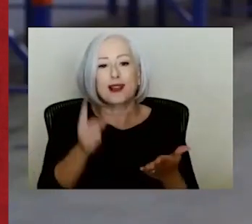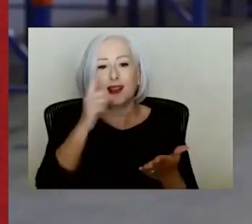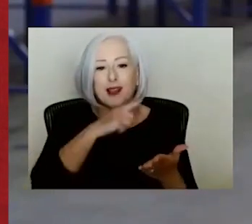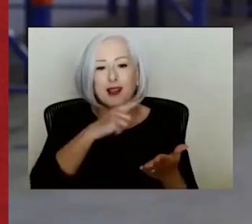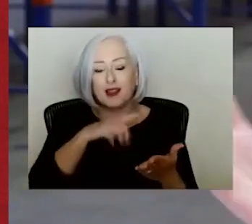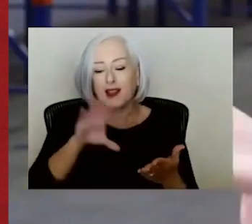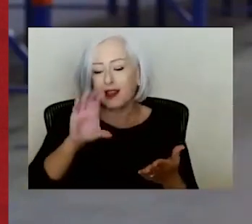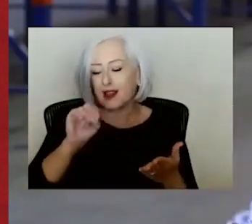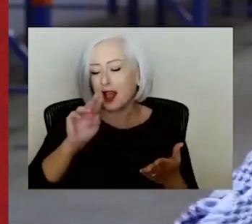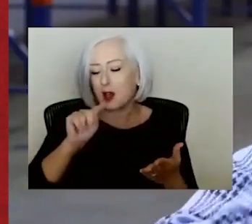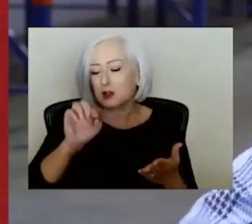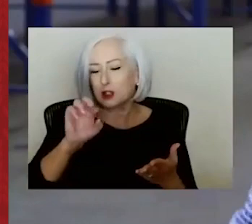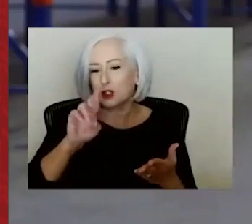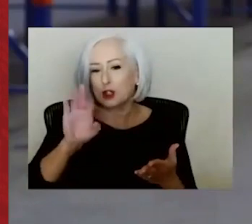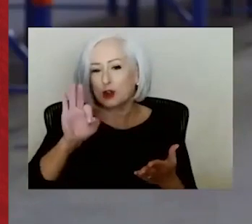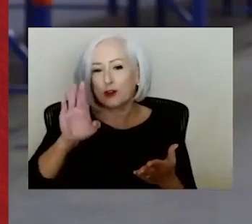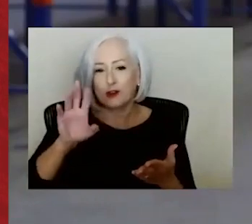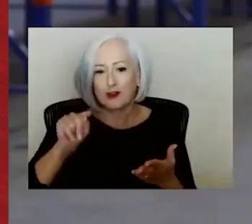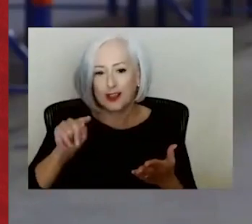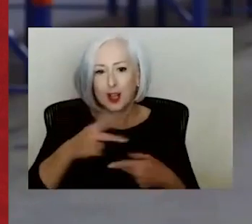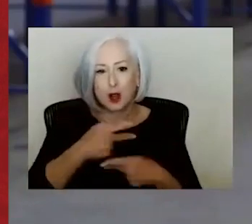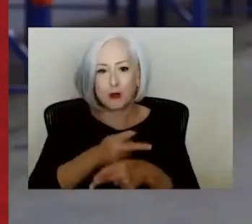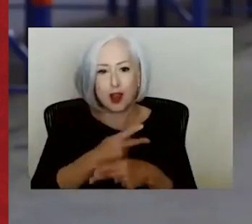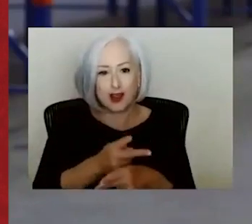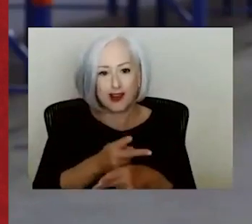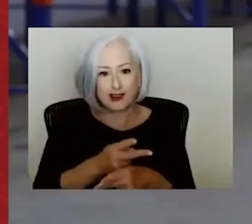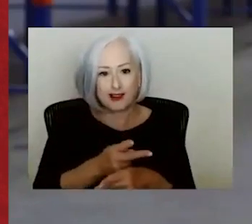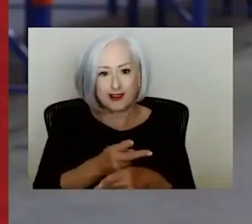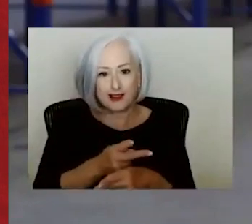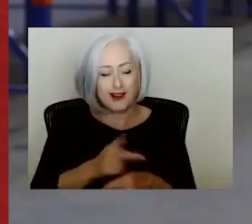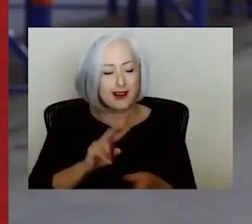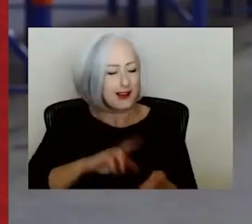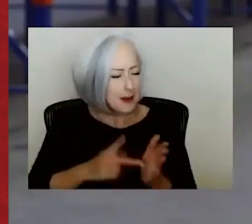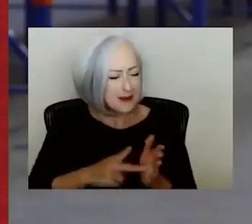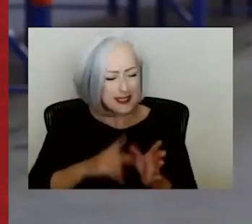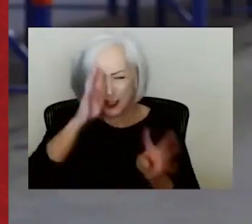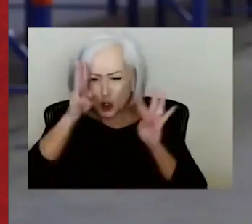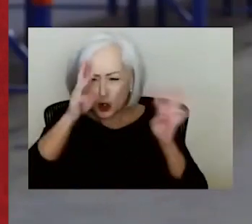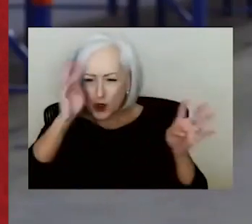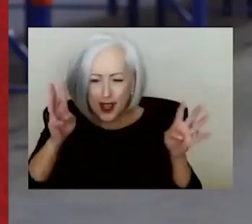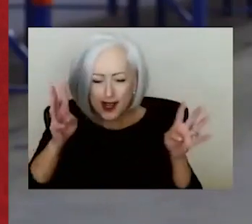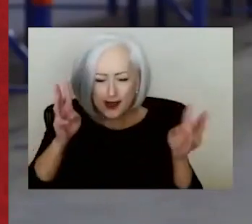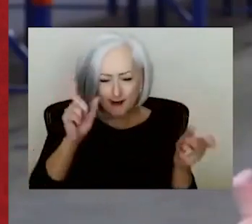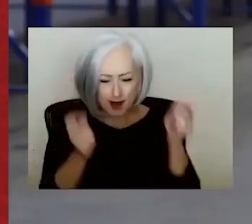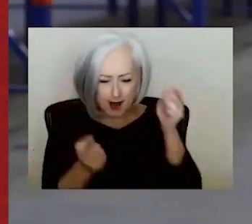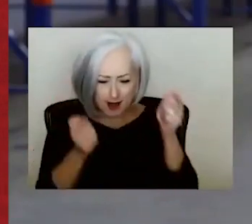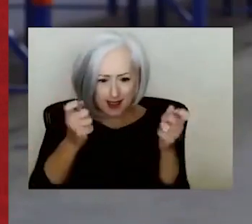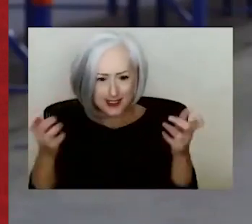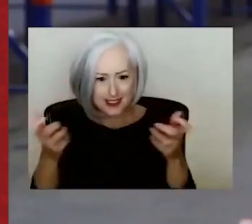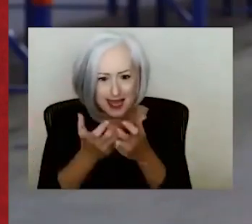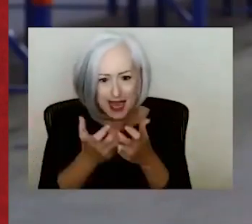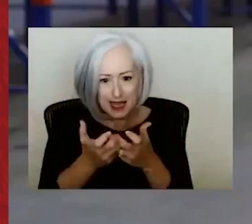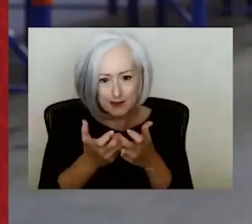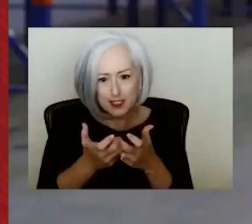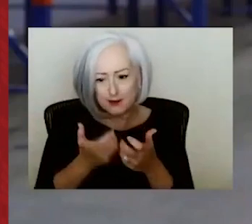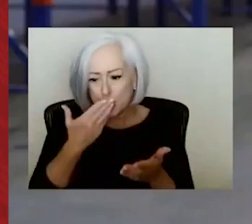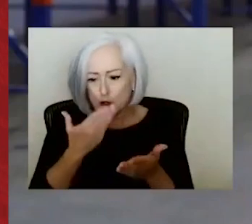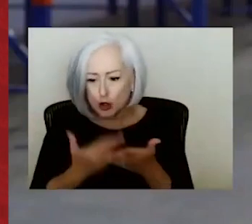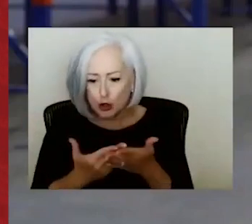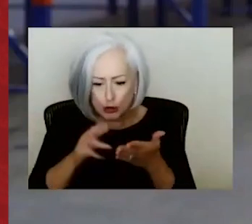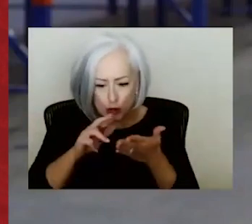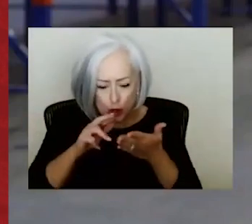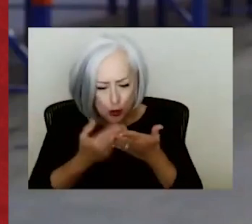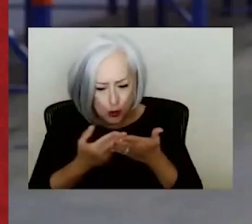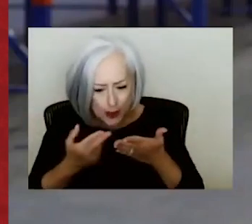chain just knocking it out of the park every day. They're creative, they're innovative, they're adaptive, they're resourceful, all those wonderful